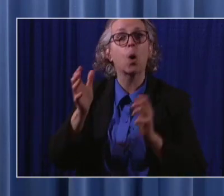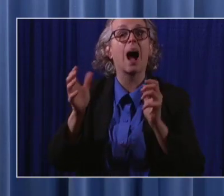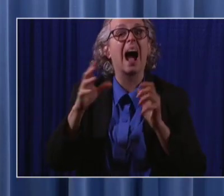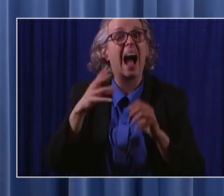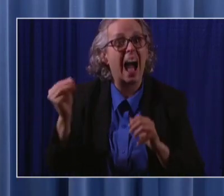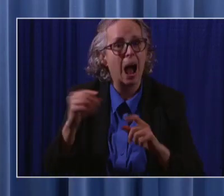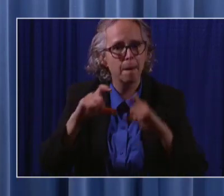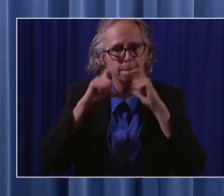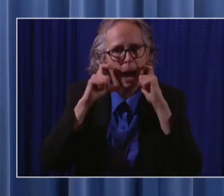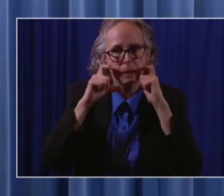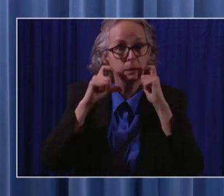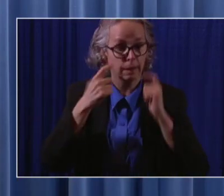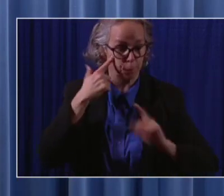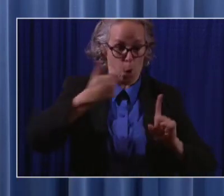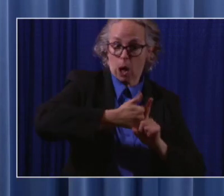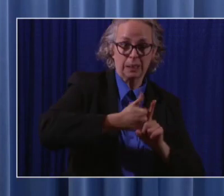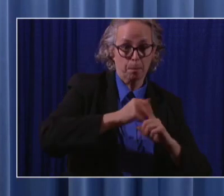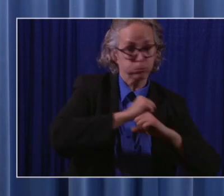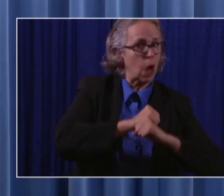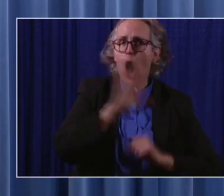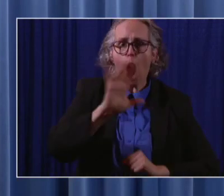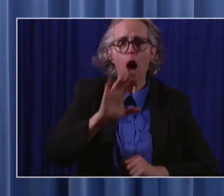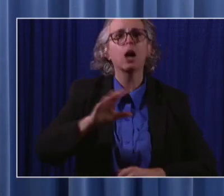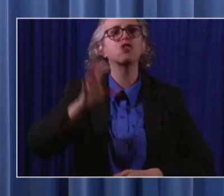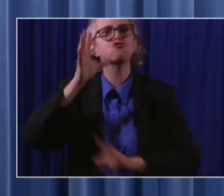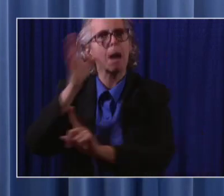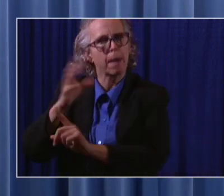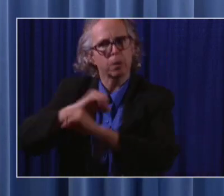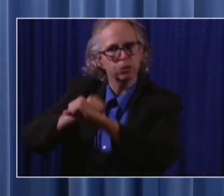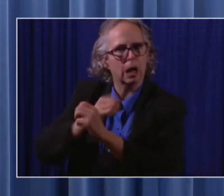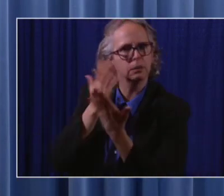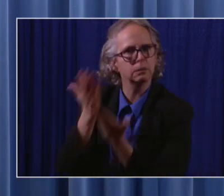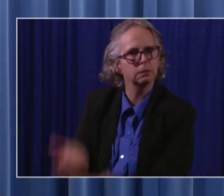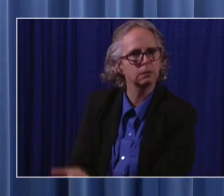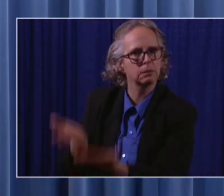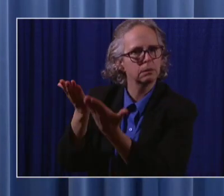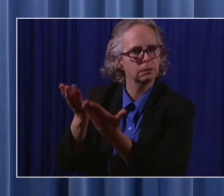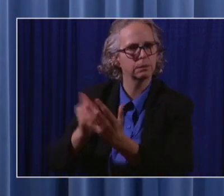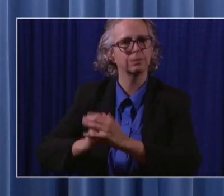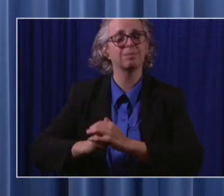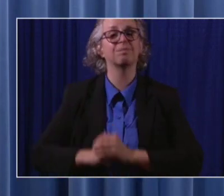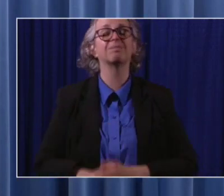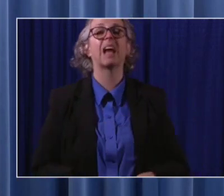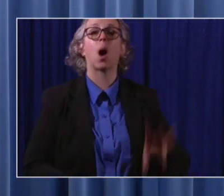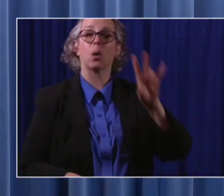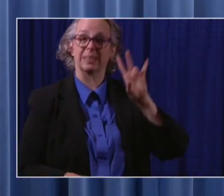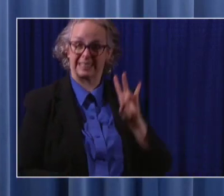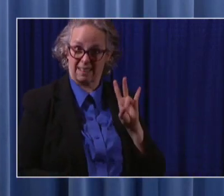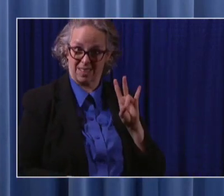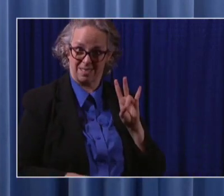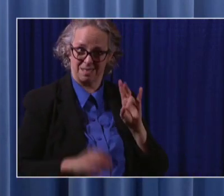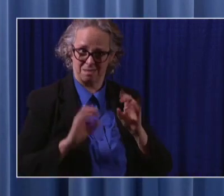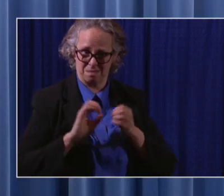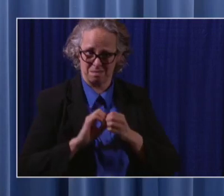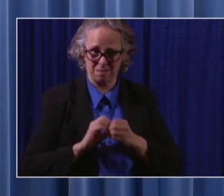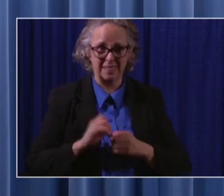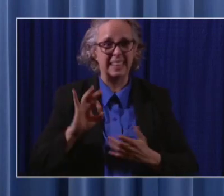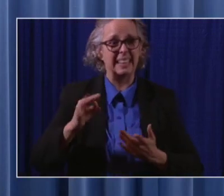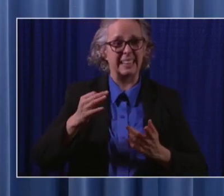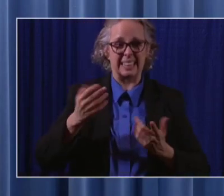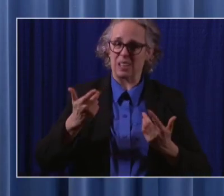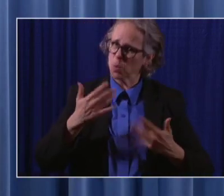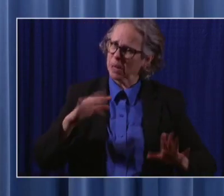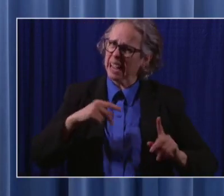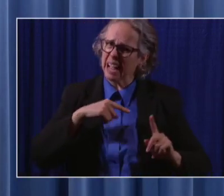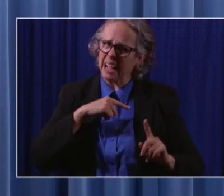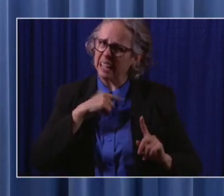for grandmother is for you to wear a mask and to keep the social distancing. Next, high-risk individuals should take extra precautions to limit the number